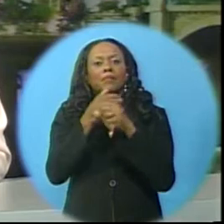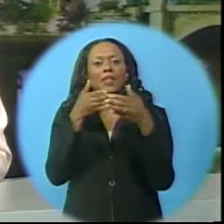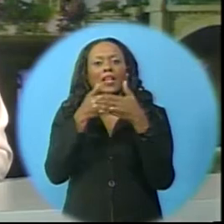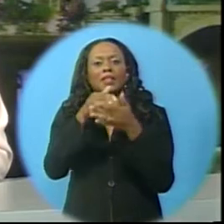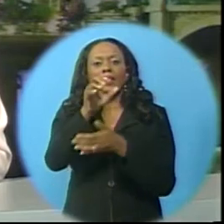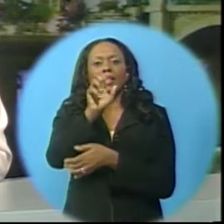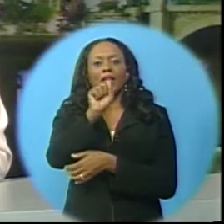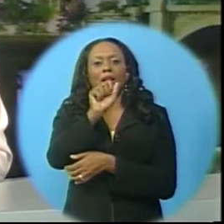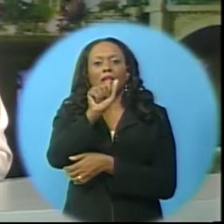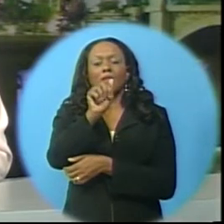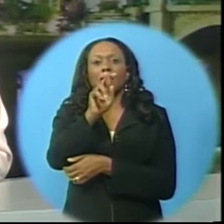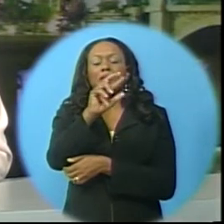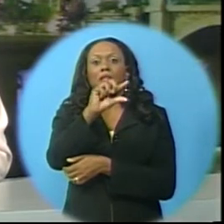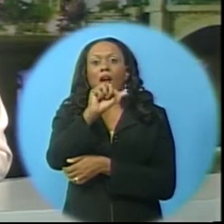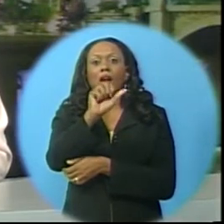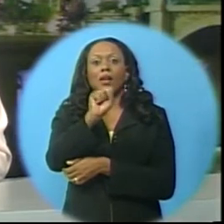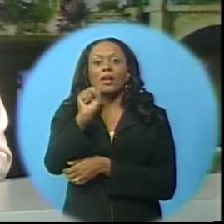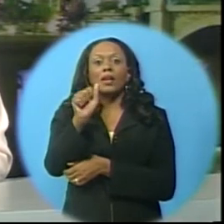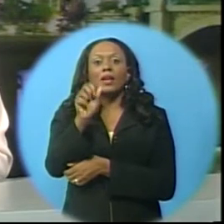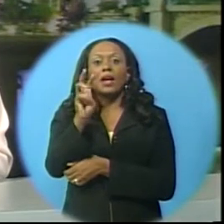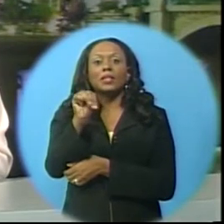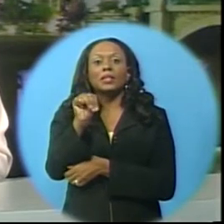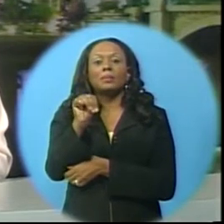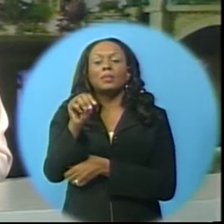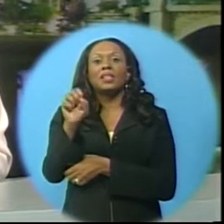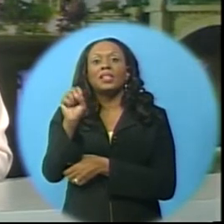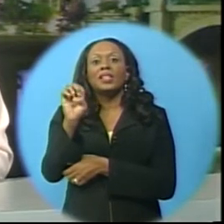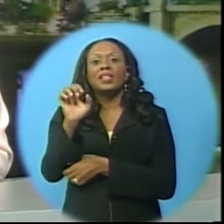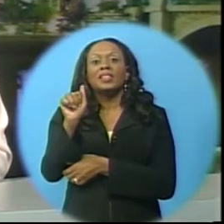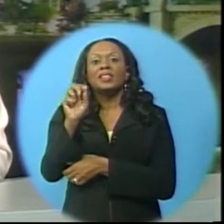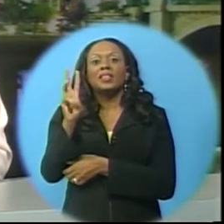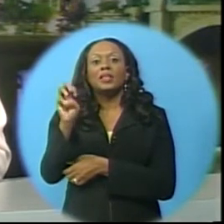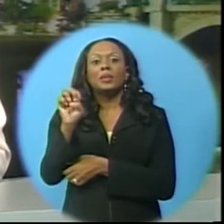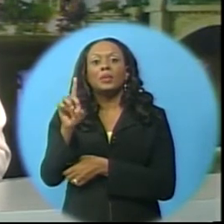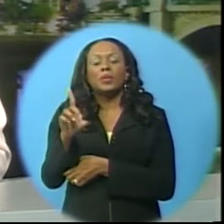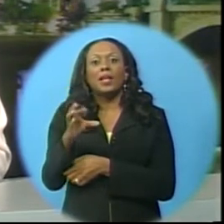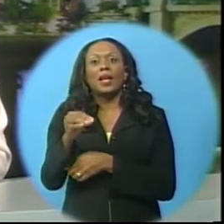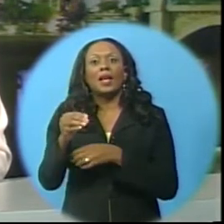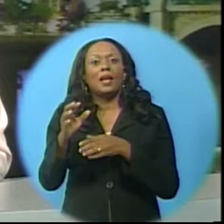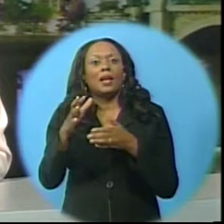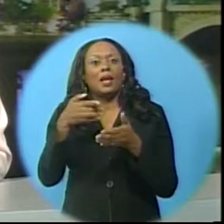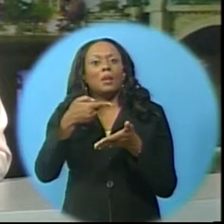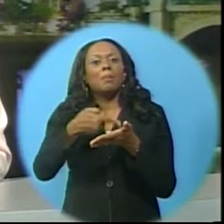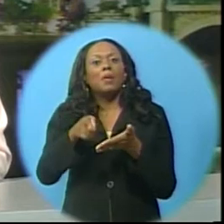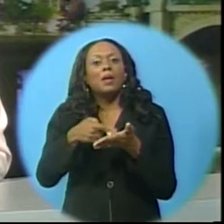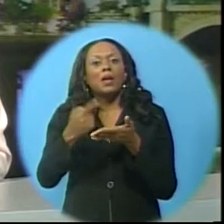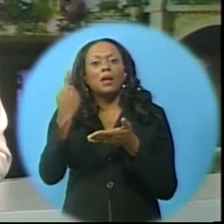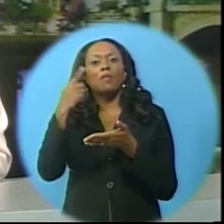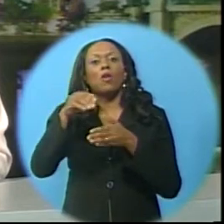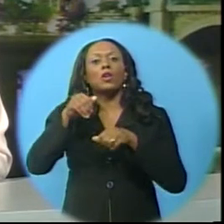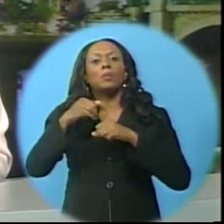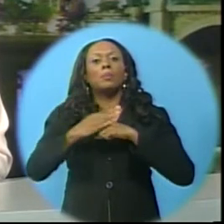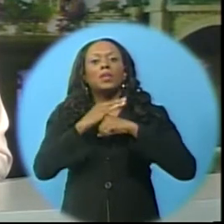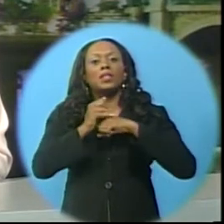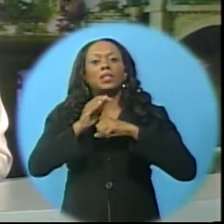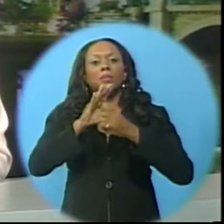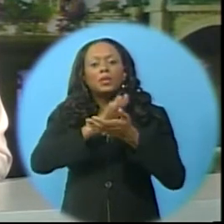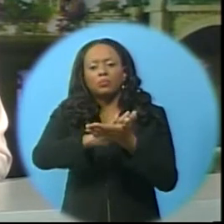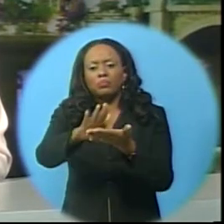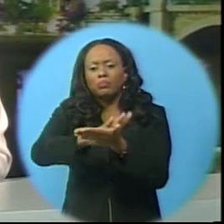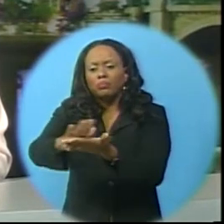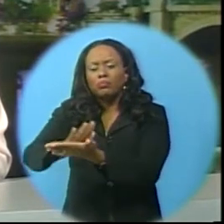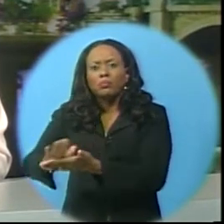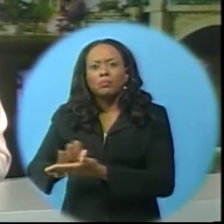cases have been footing the bill to help clear beaches Chief Executive Officer of the Barbados Hotel and Tourism